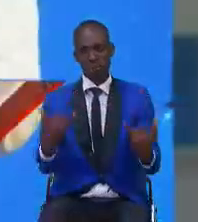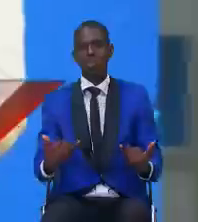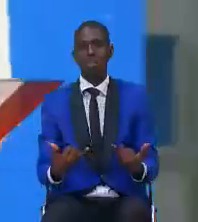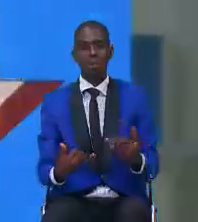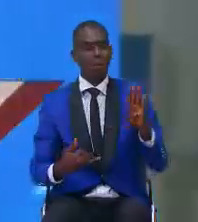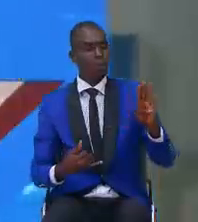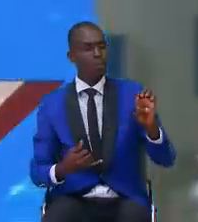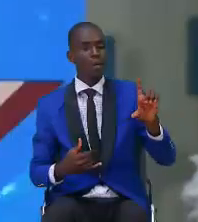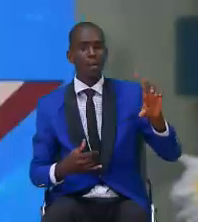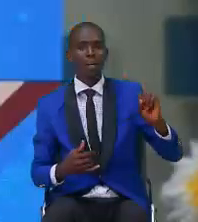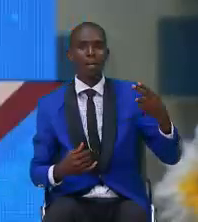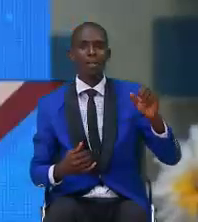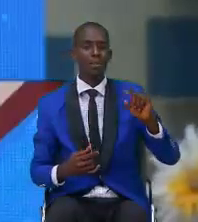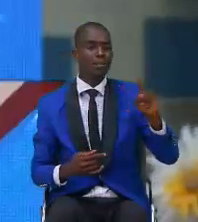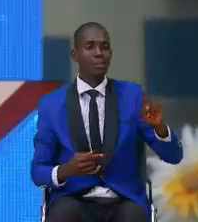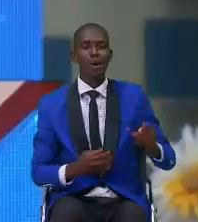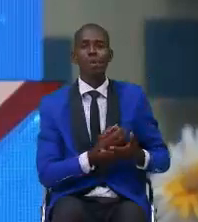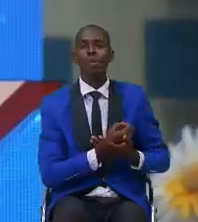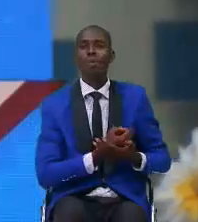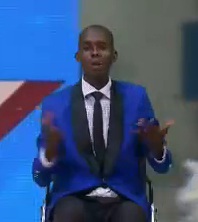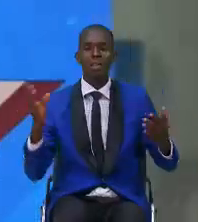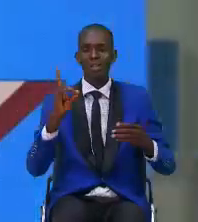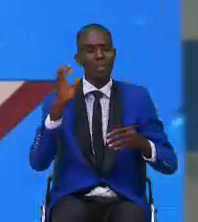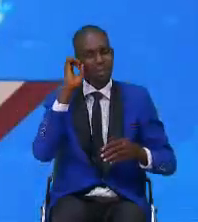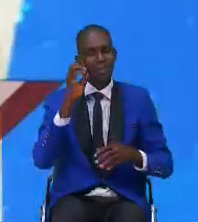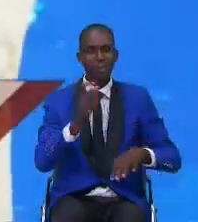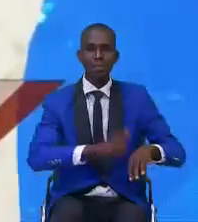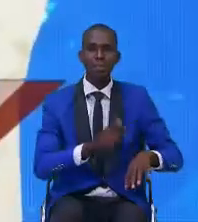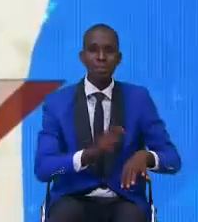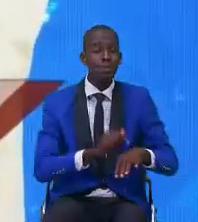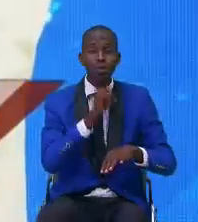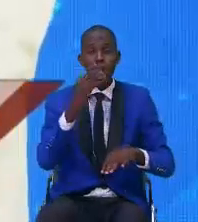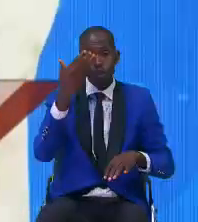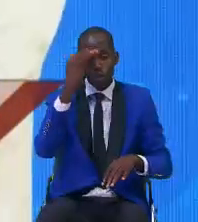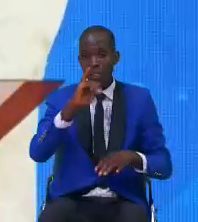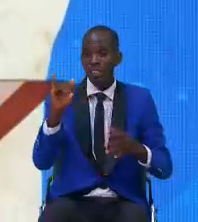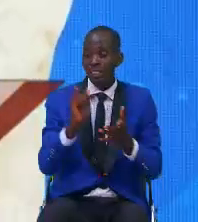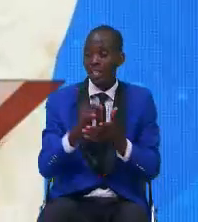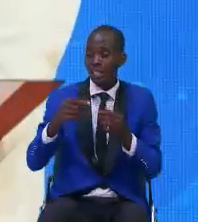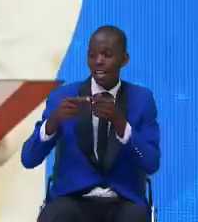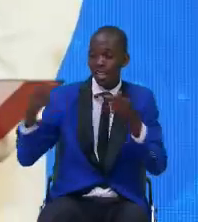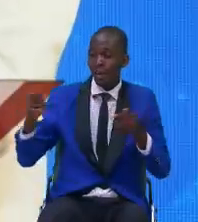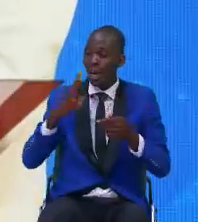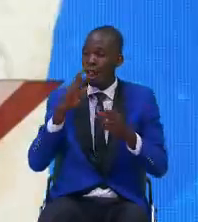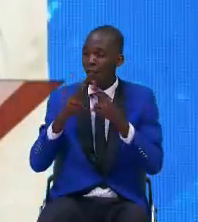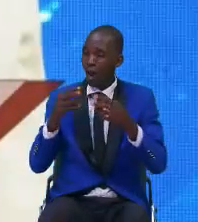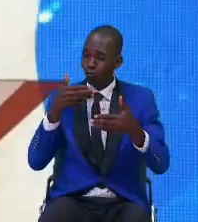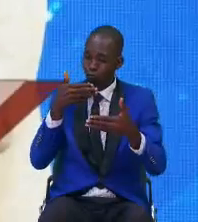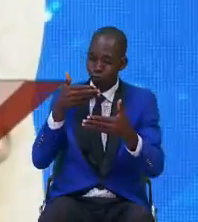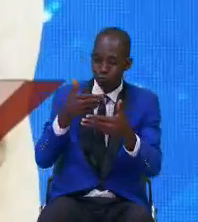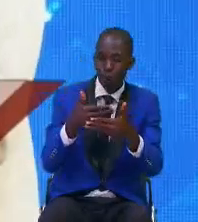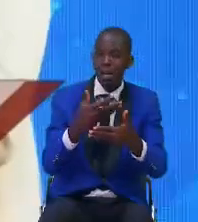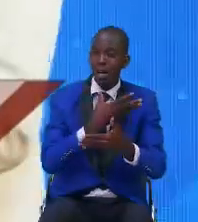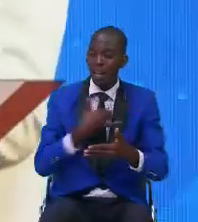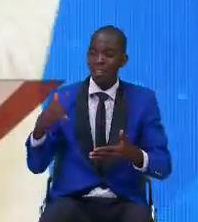wasted time. He didn't understand that all those enemies, the Middle Persians, they were just by the wall, and